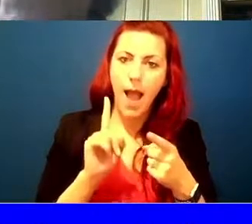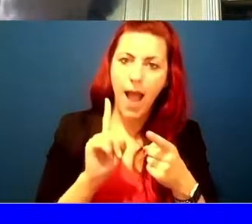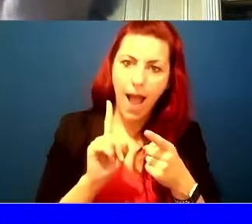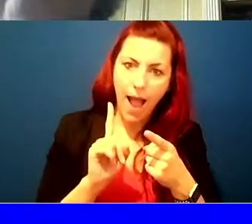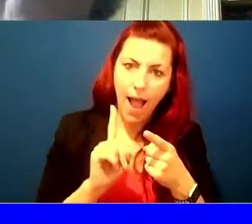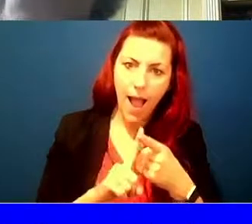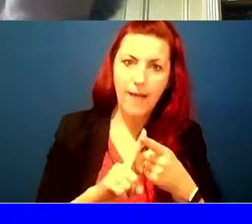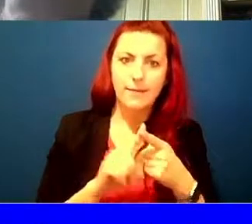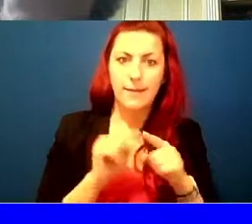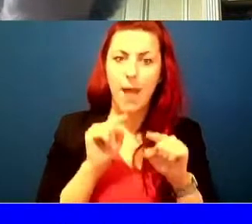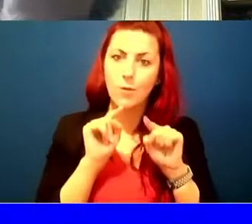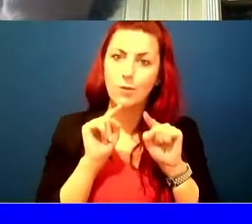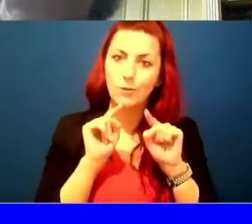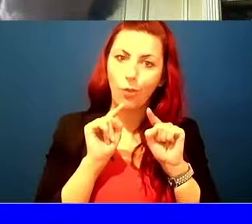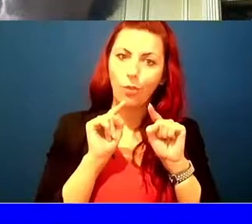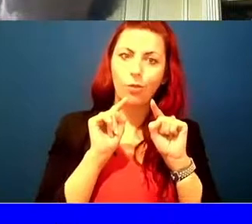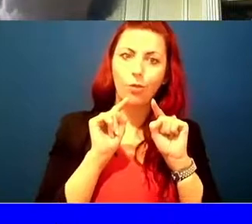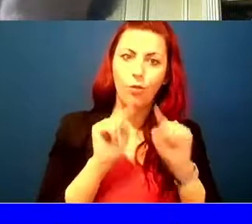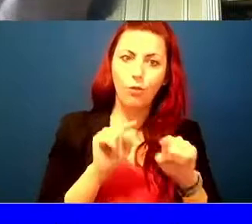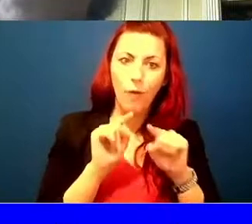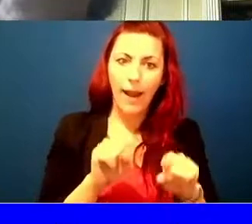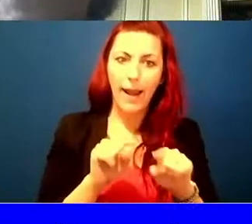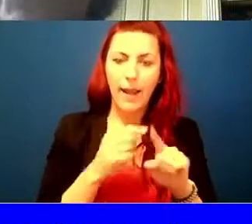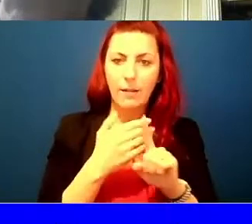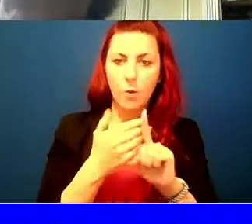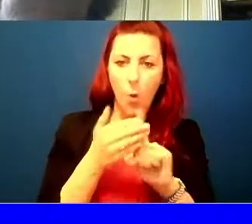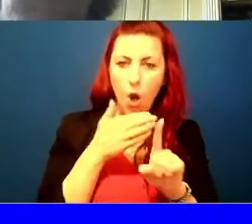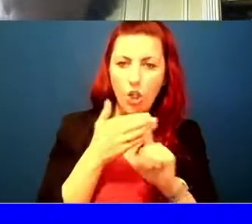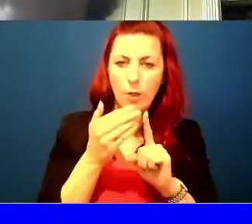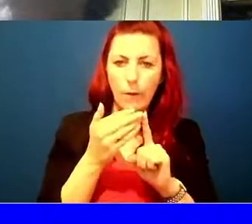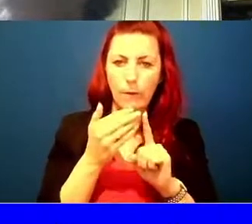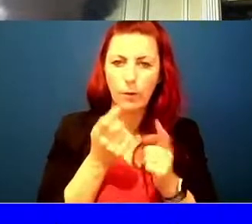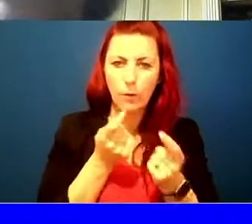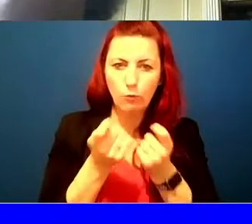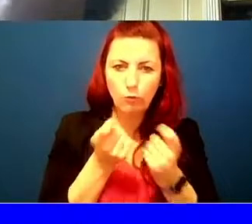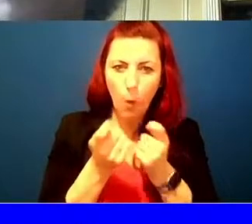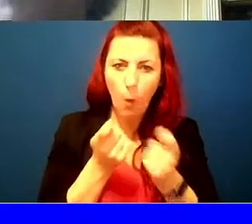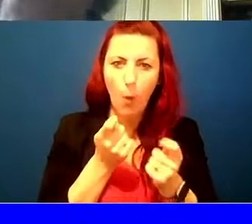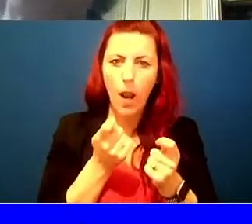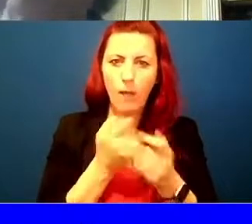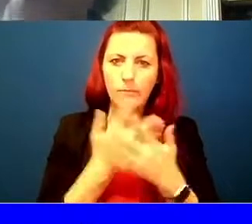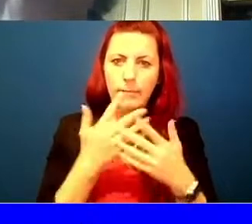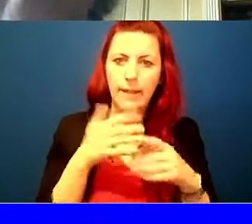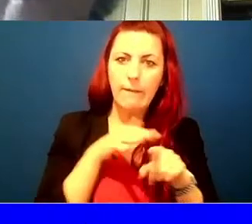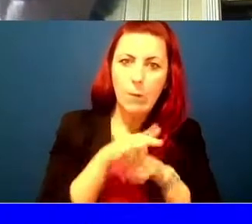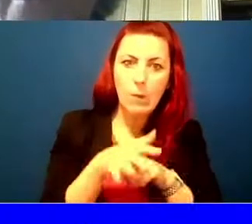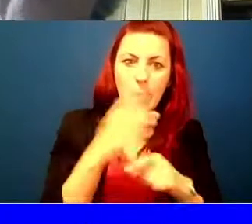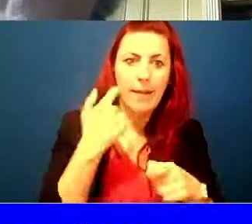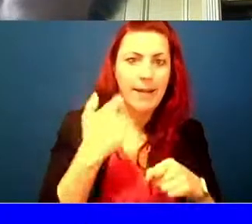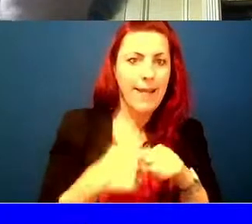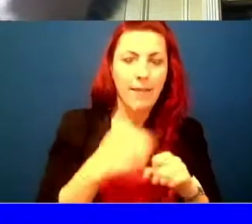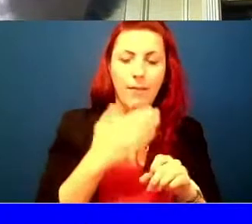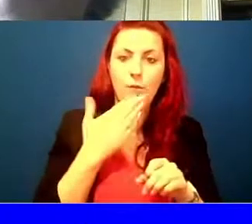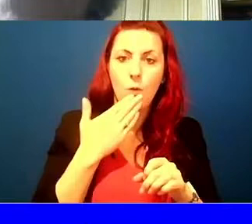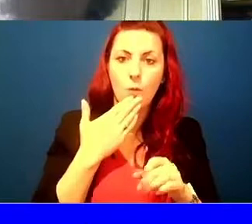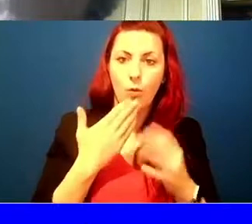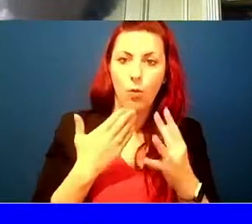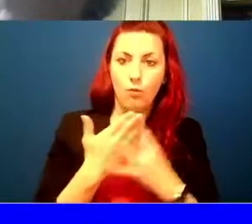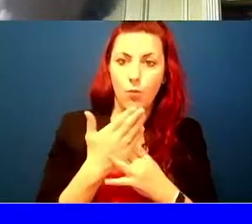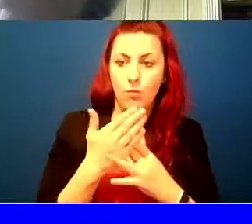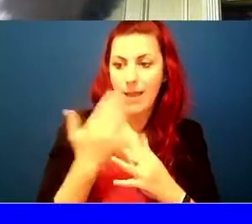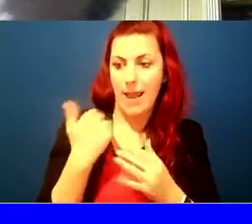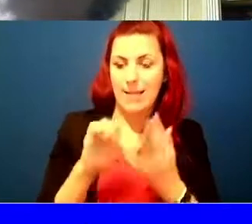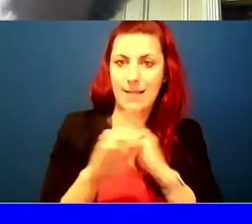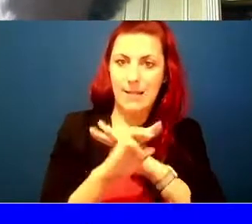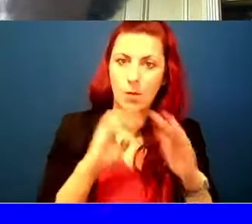you the figures, during COVID in the last 6 months, emotional abuse was at 25%. And psychological abuse,